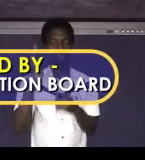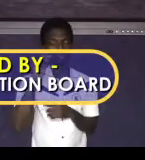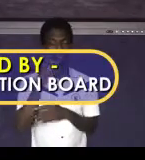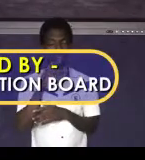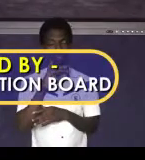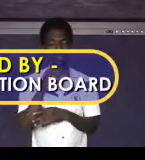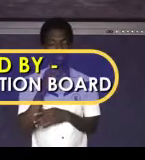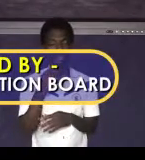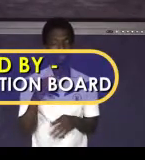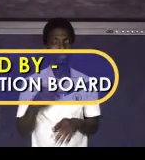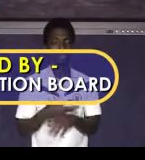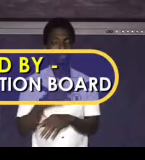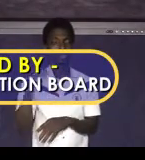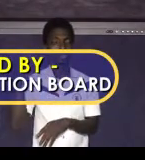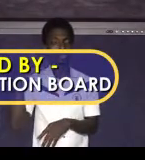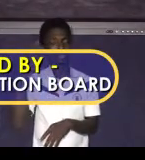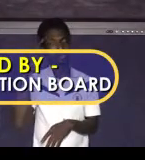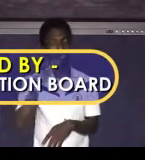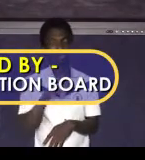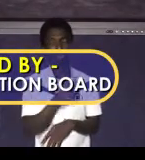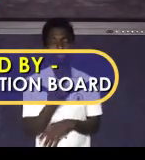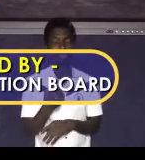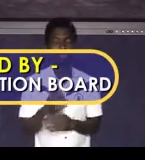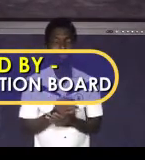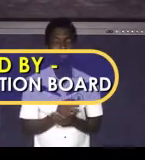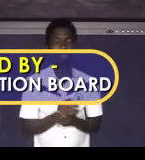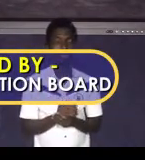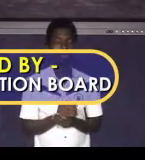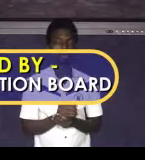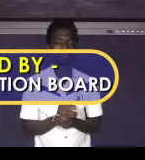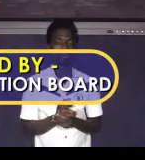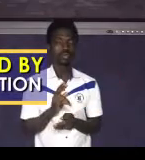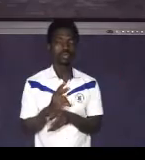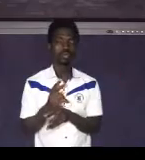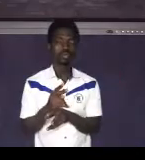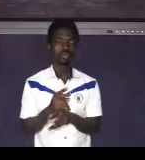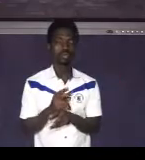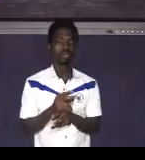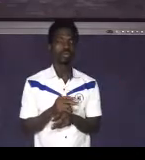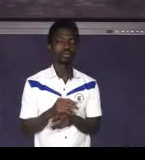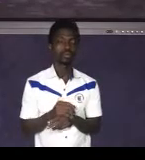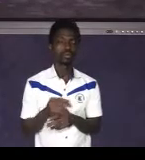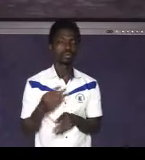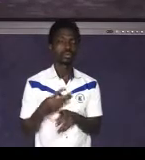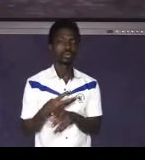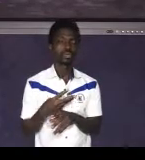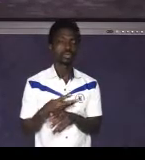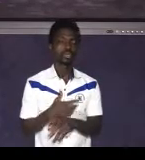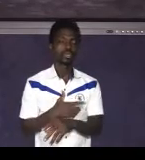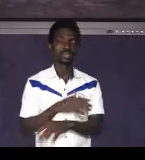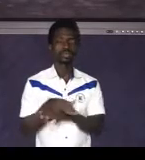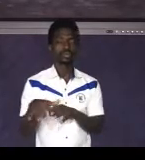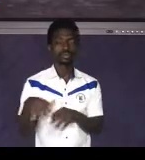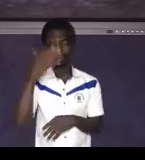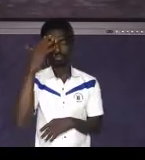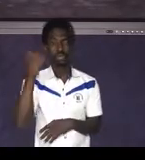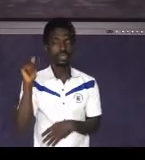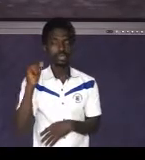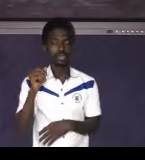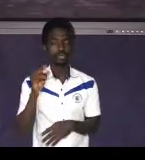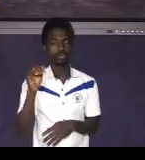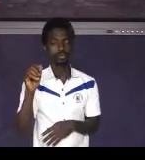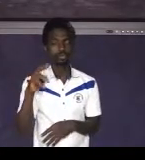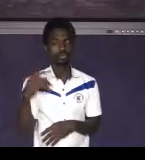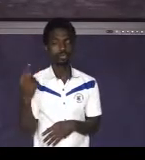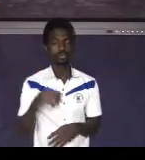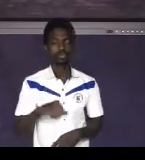Agbaje, the mathematician, for another loaded mathematics lesson. Don't forget, Auntie Fumi is